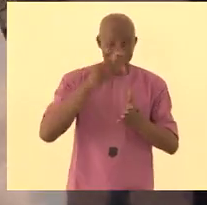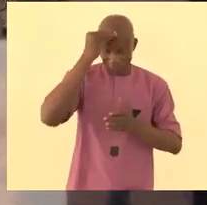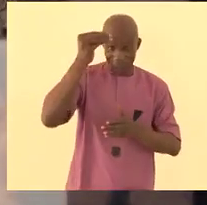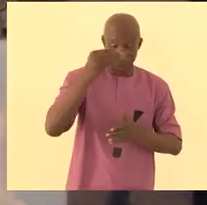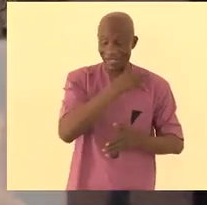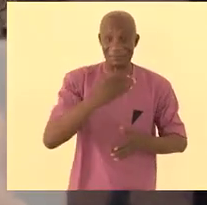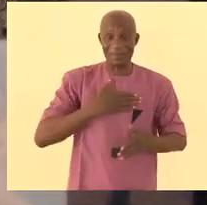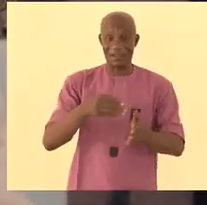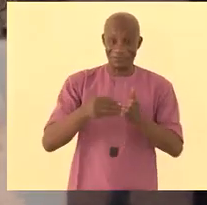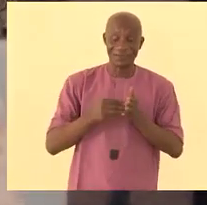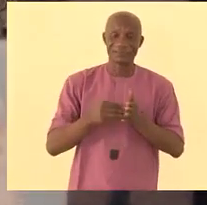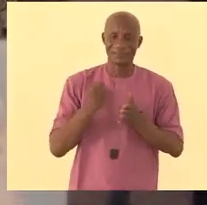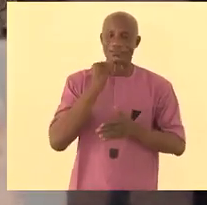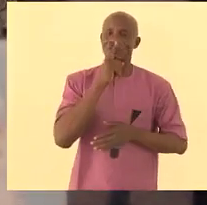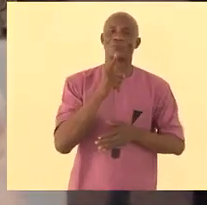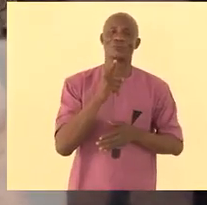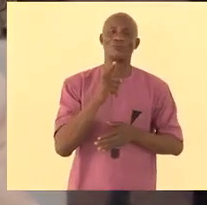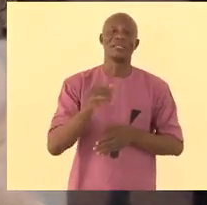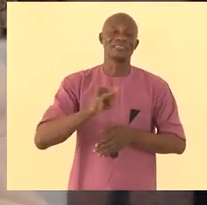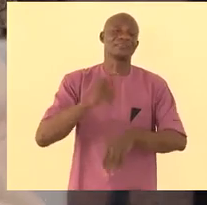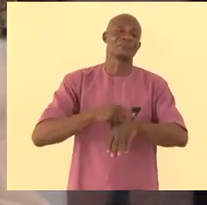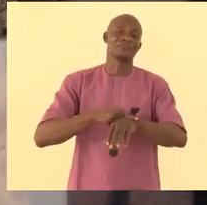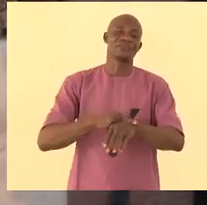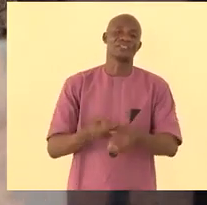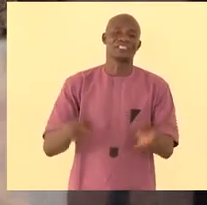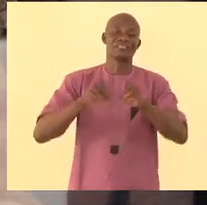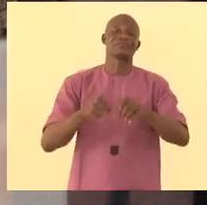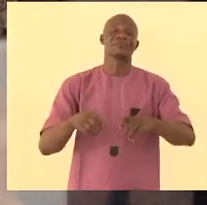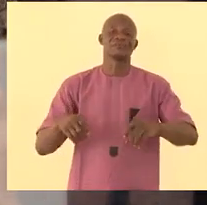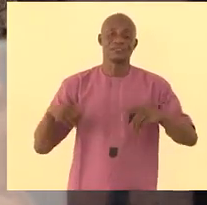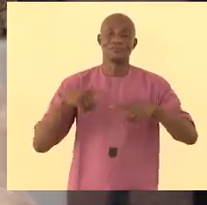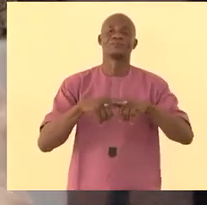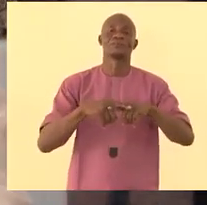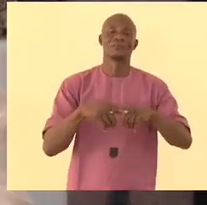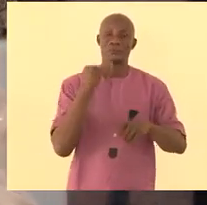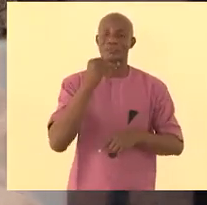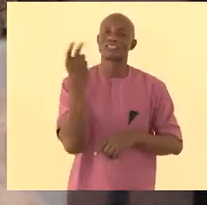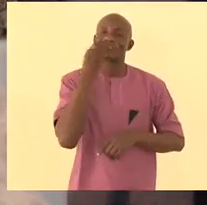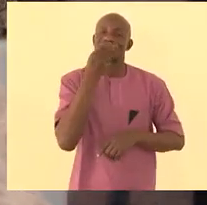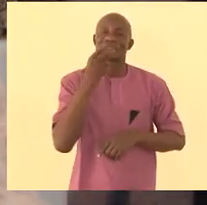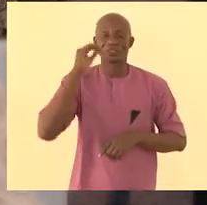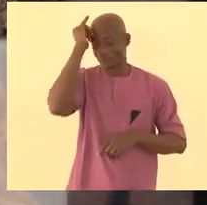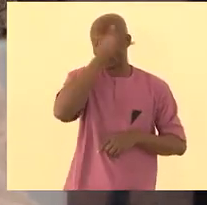my own is true at the same time, even when they contradict each other, is to speak